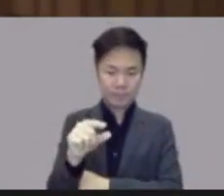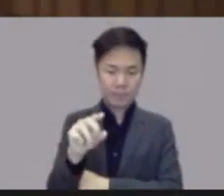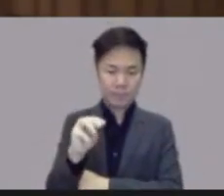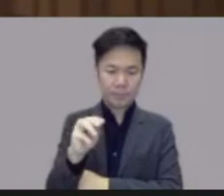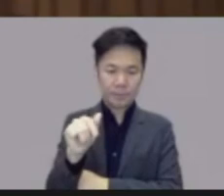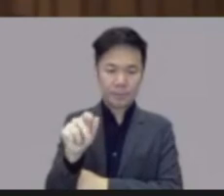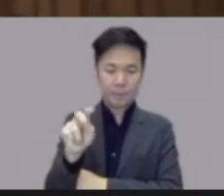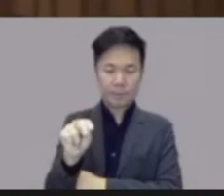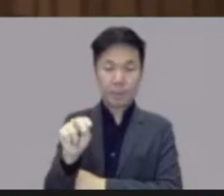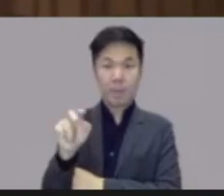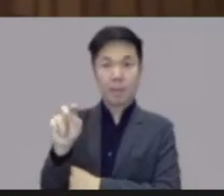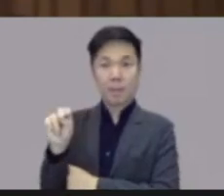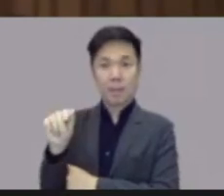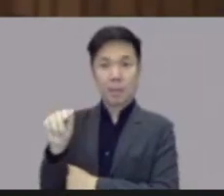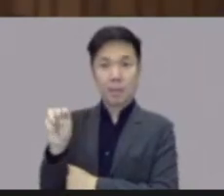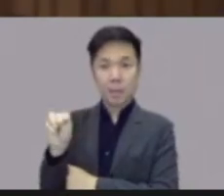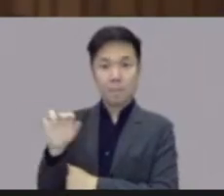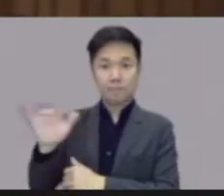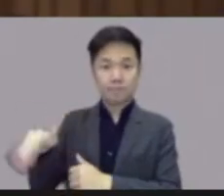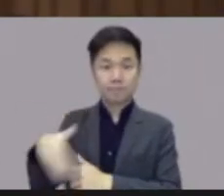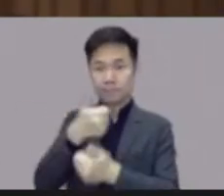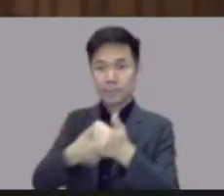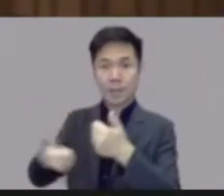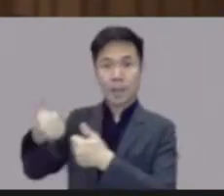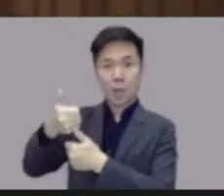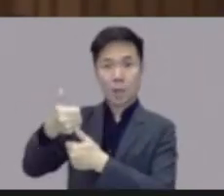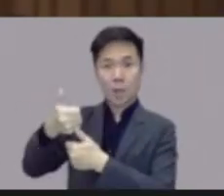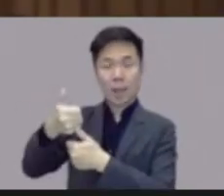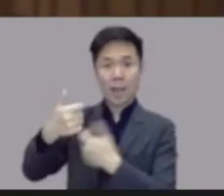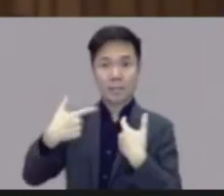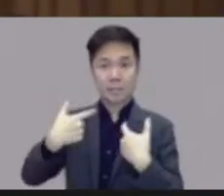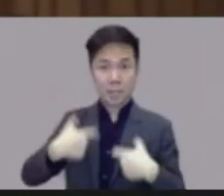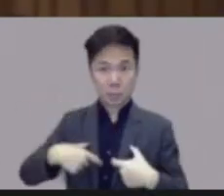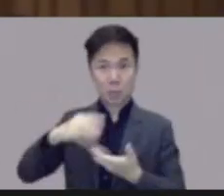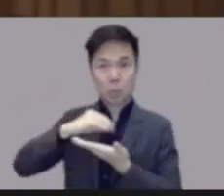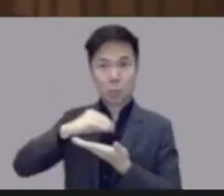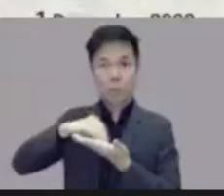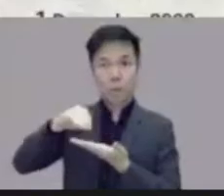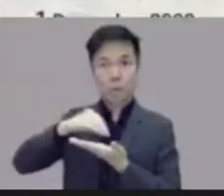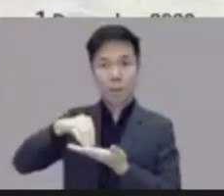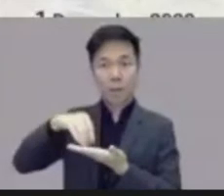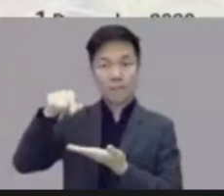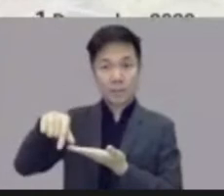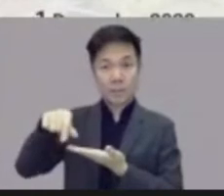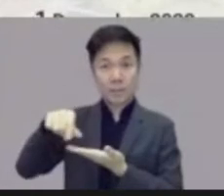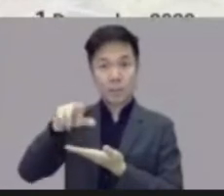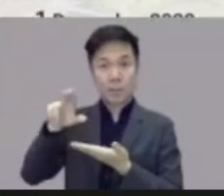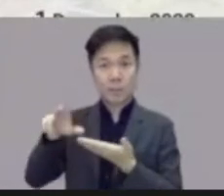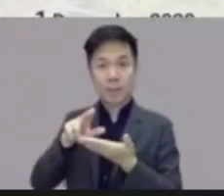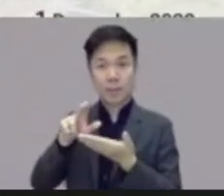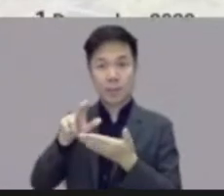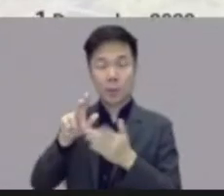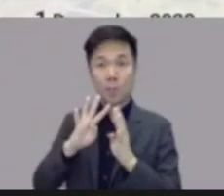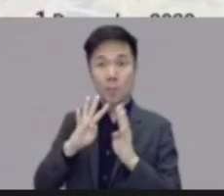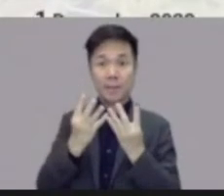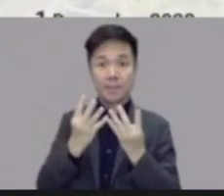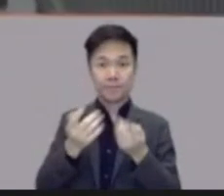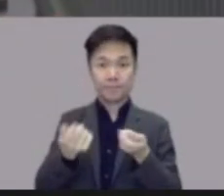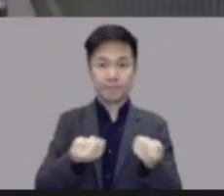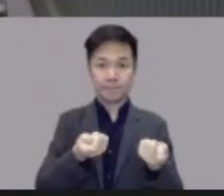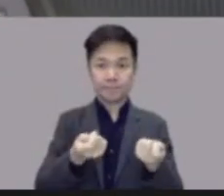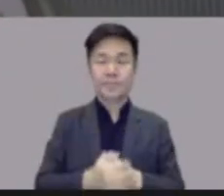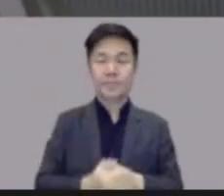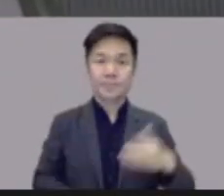at scab and the secretary of the comedy to conduct the opening ceremony thank you thank you excellencies